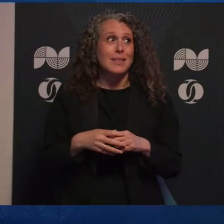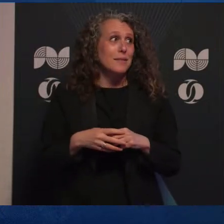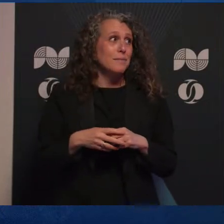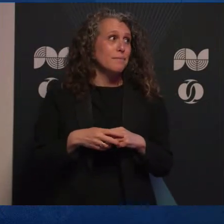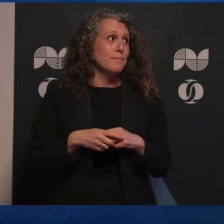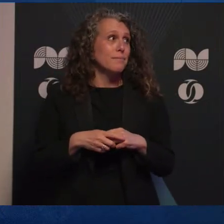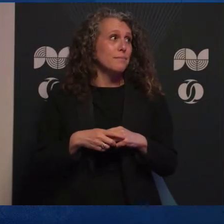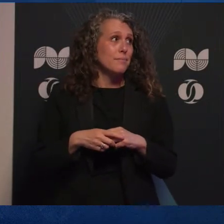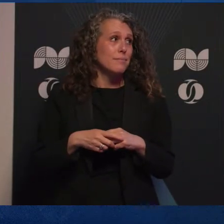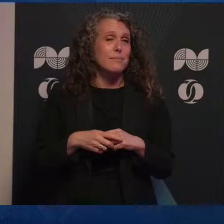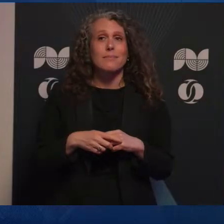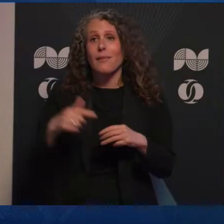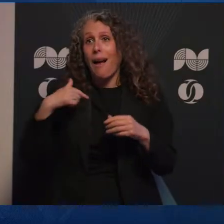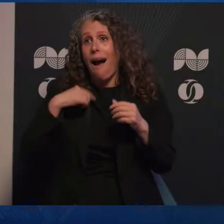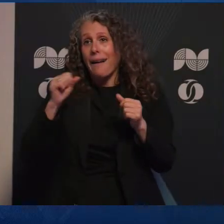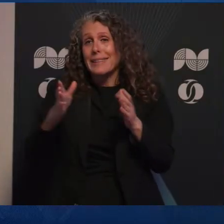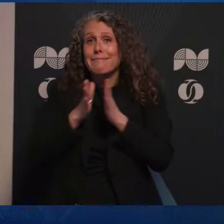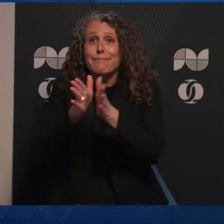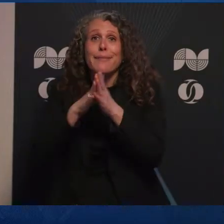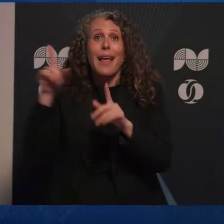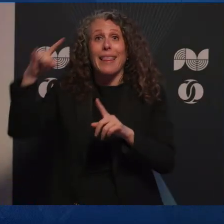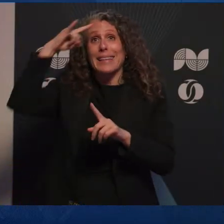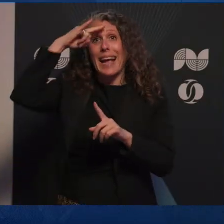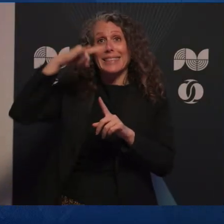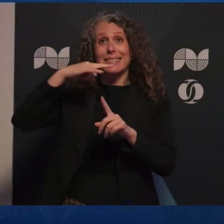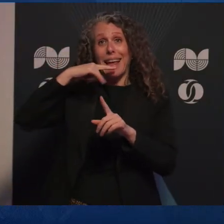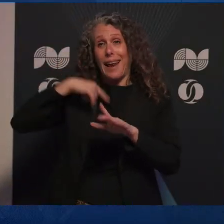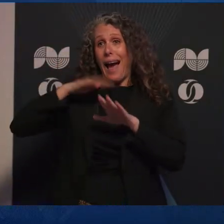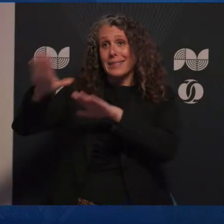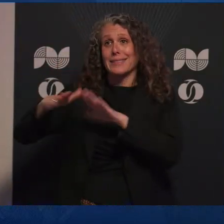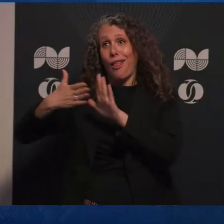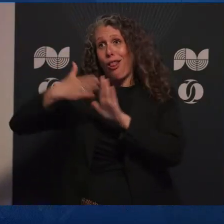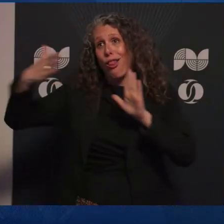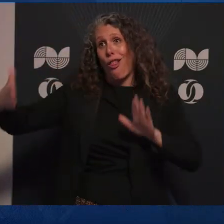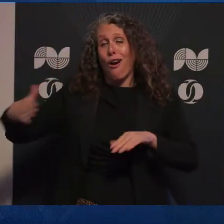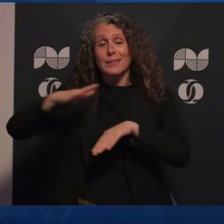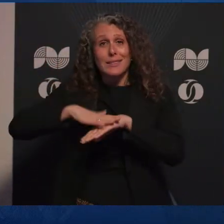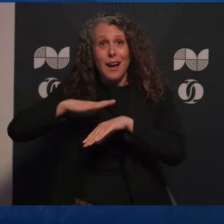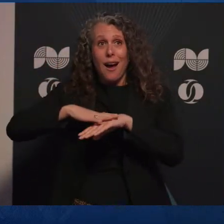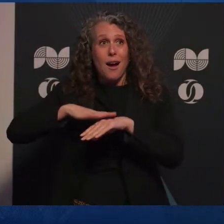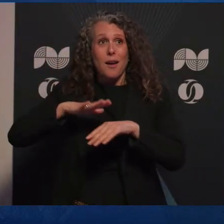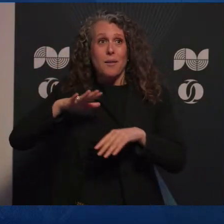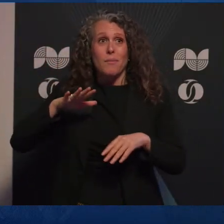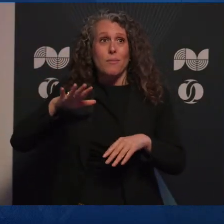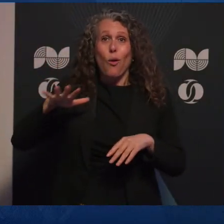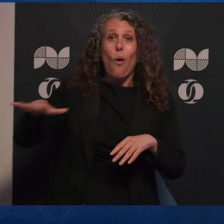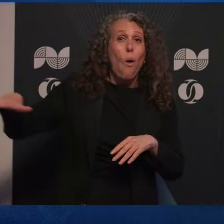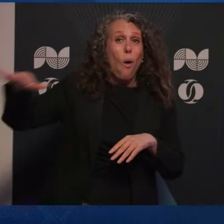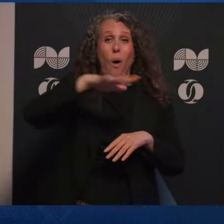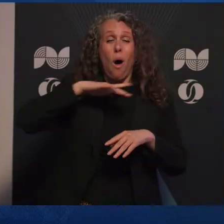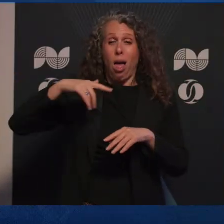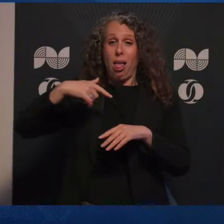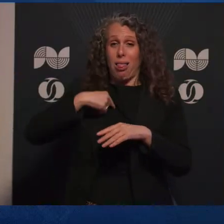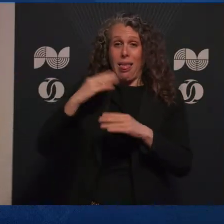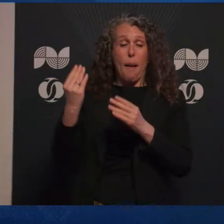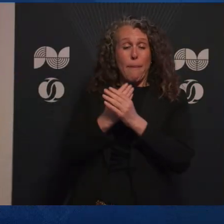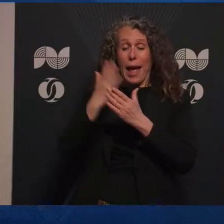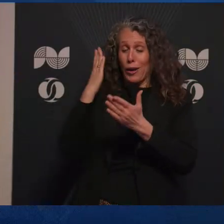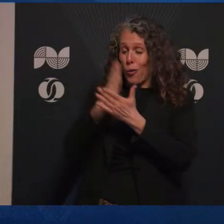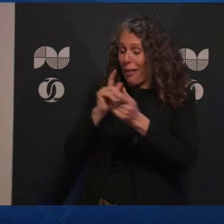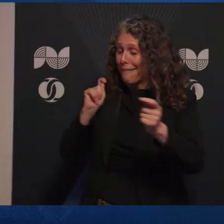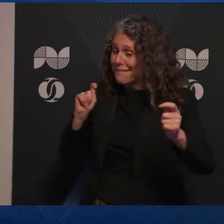I can tell you about Kazakhstan, a country where I spent quite a bit of time. We transformed the entire environment. So question is, can we